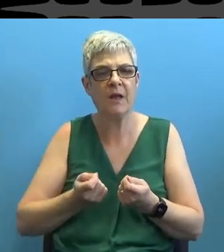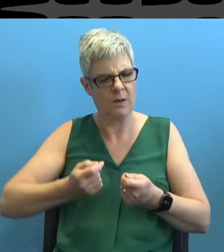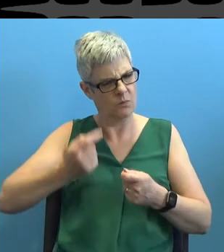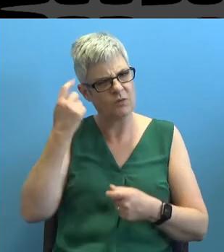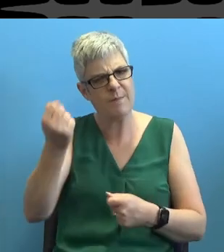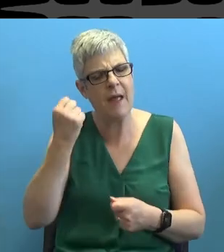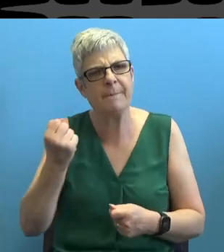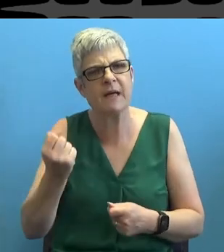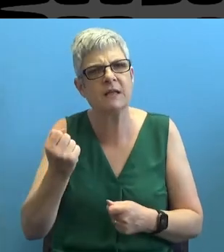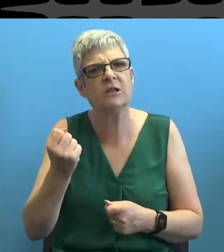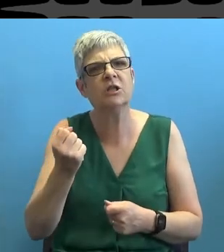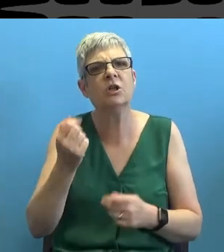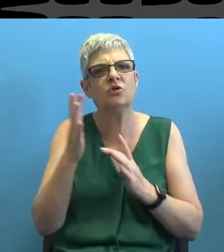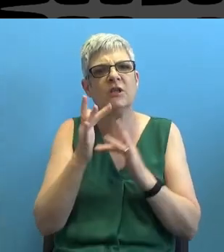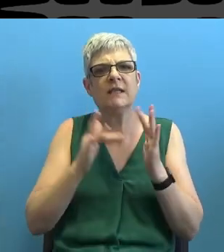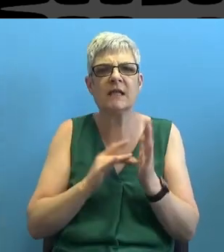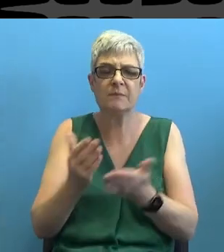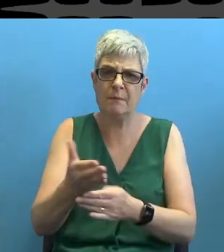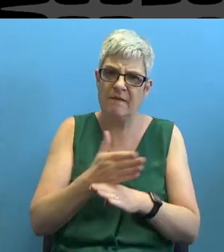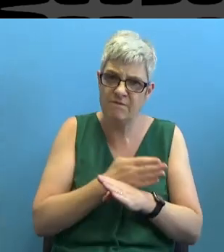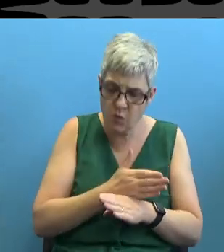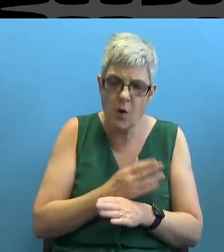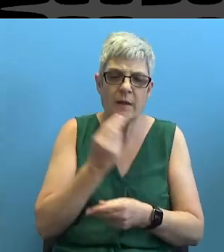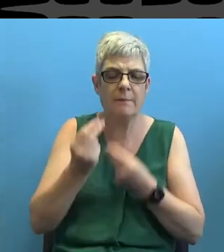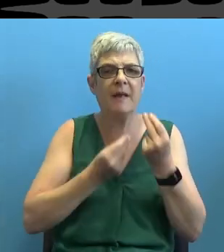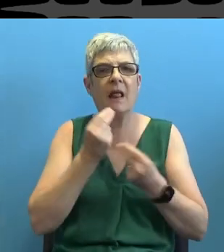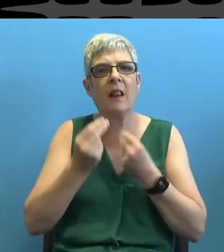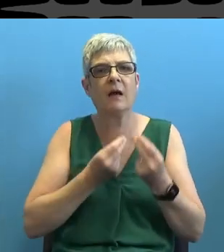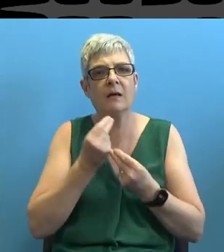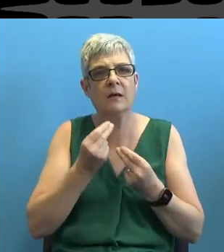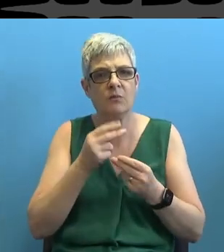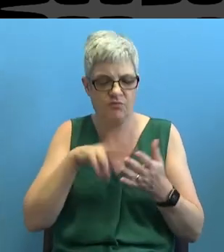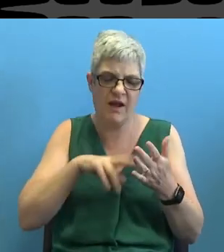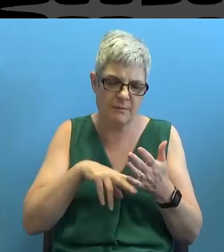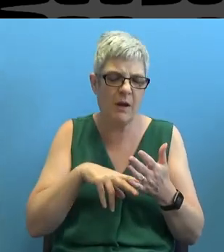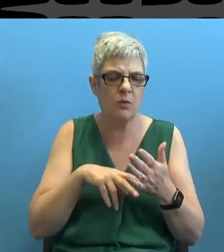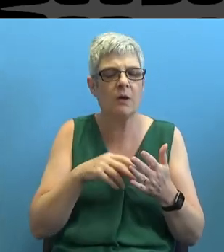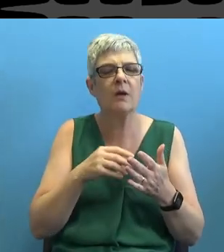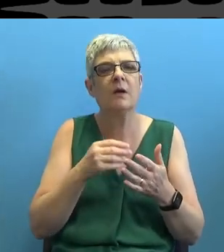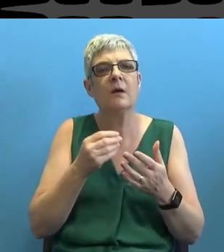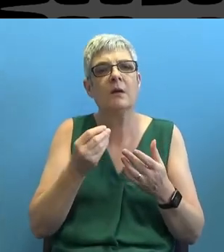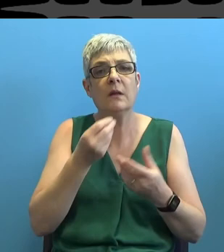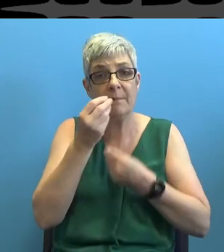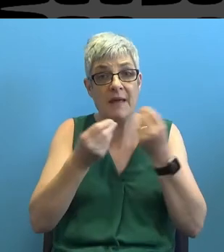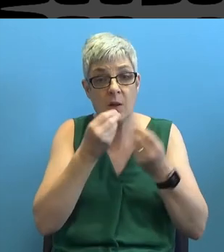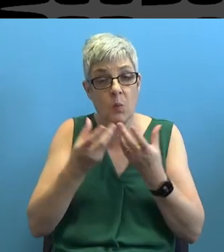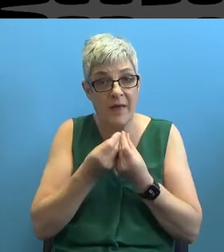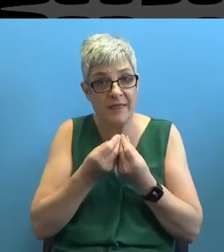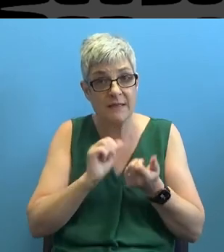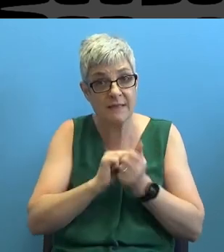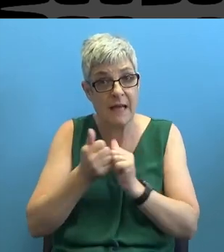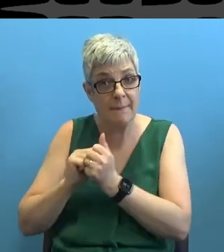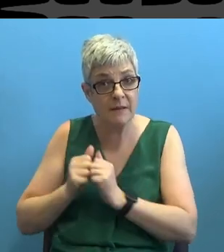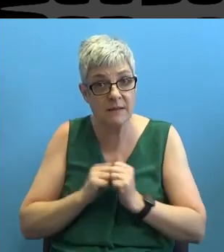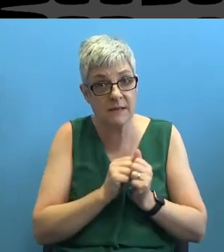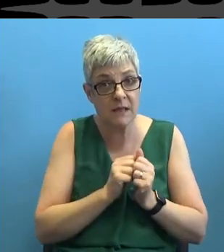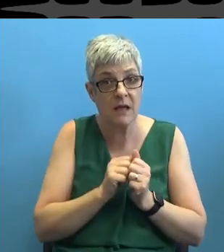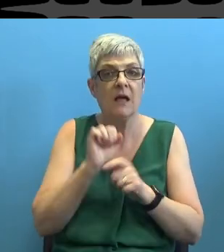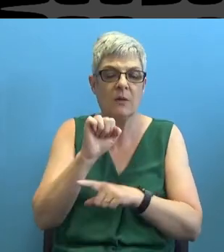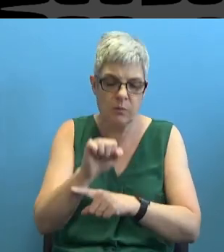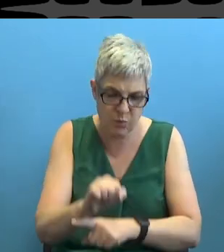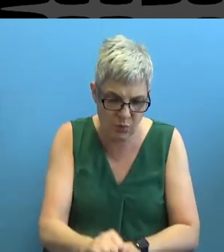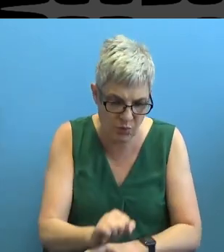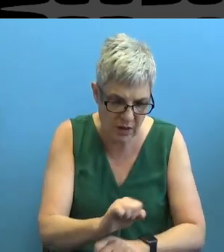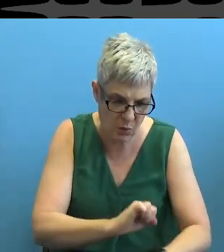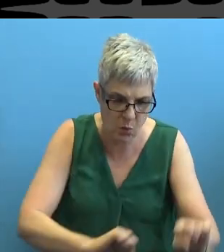We recall how Jesus, before that meal that we have just read about, that meal with his disciples, how he stooped and washed